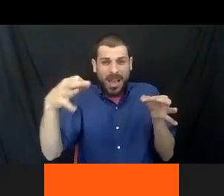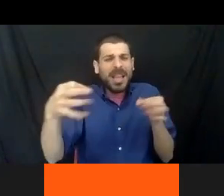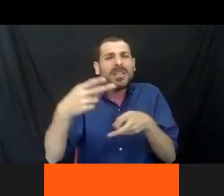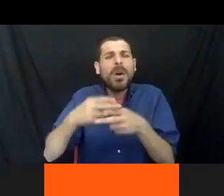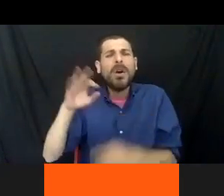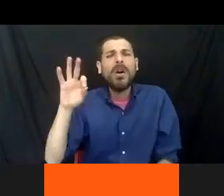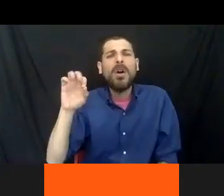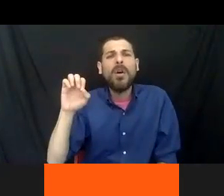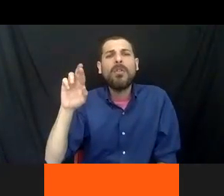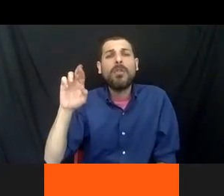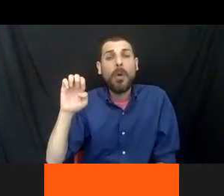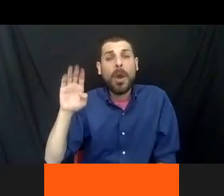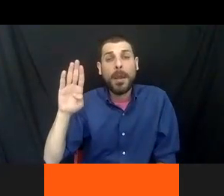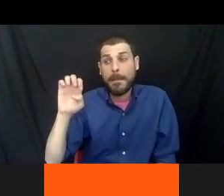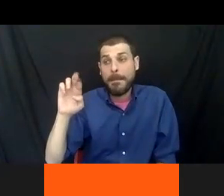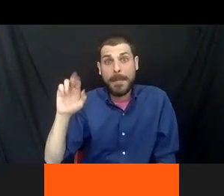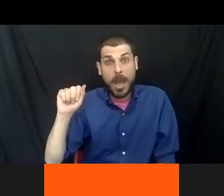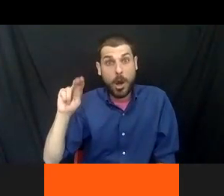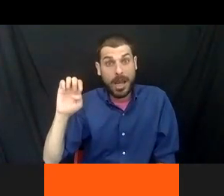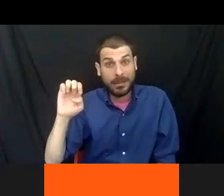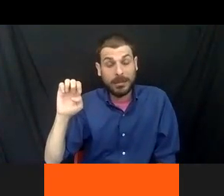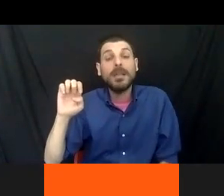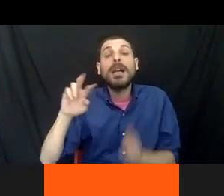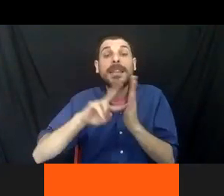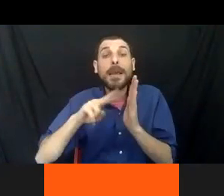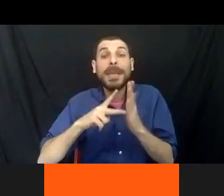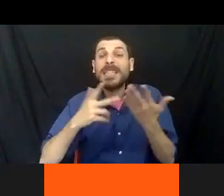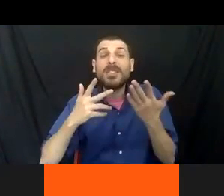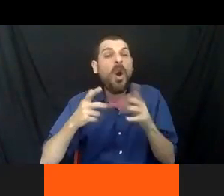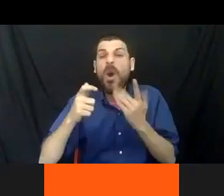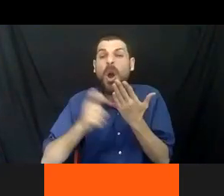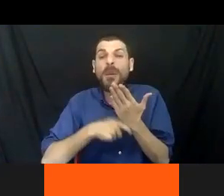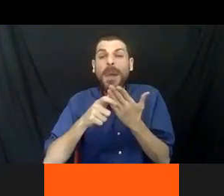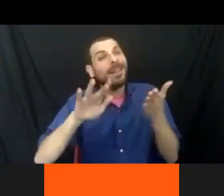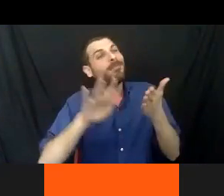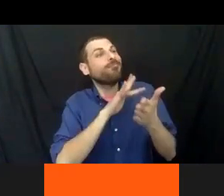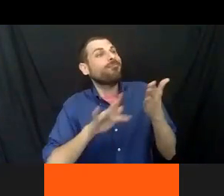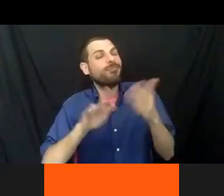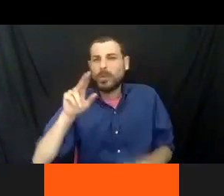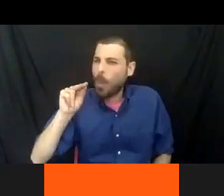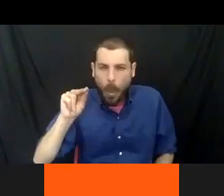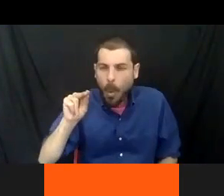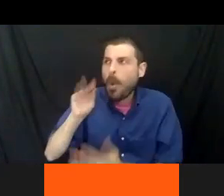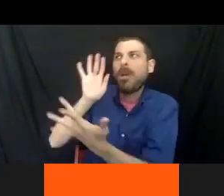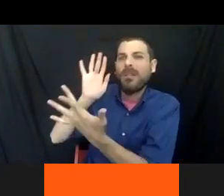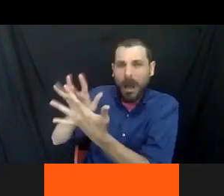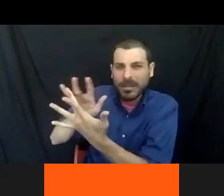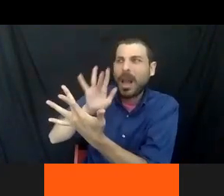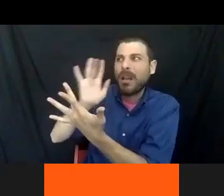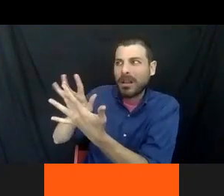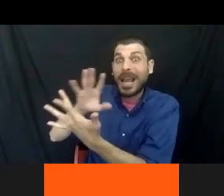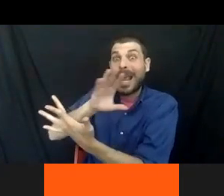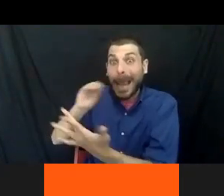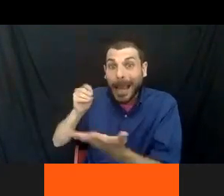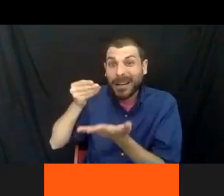automatic. You actually do have to reach out and call your loan servicer. And you should be